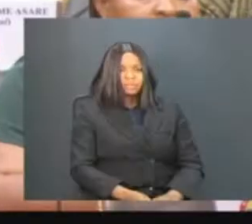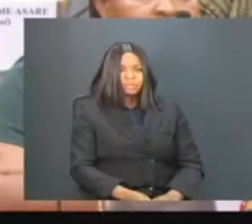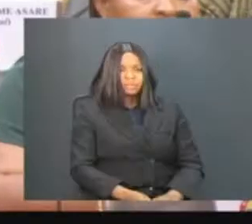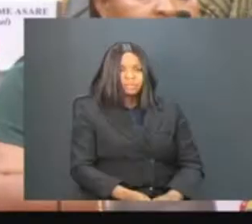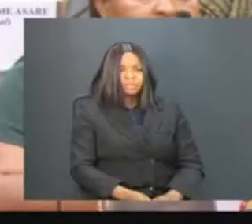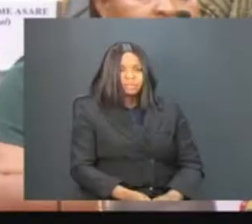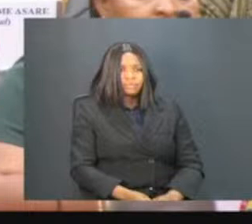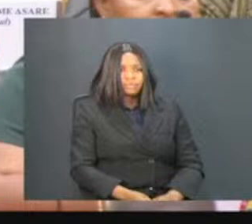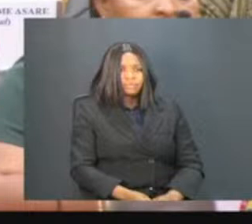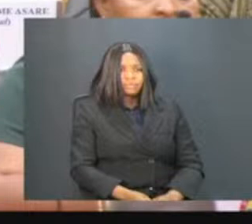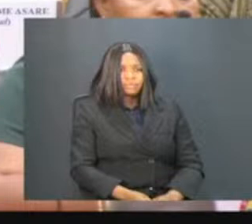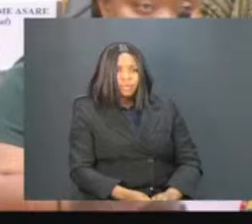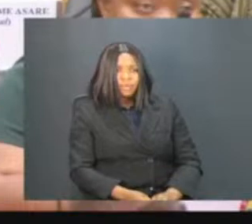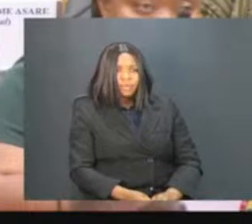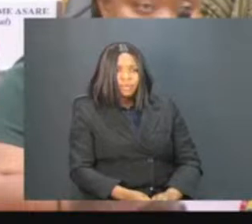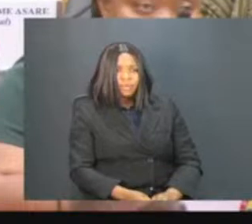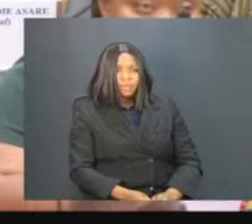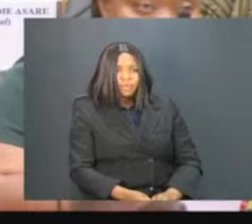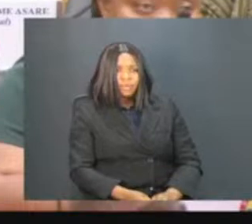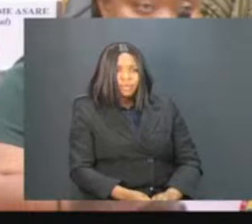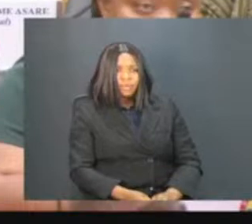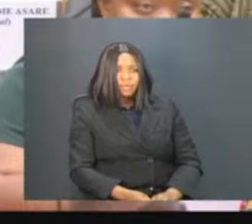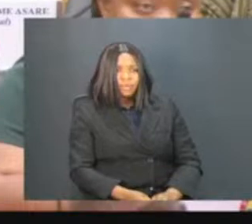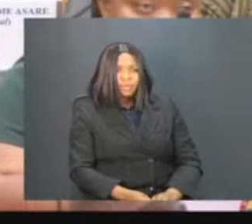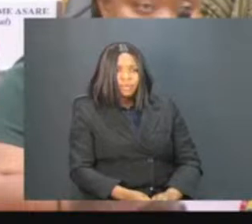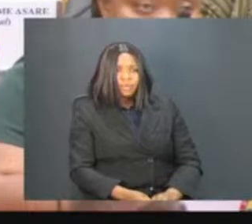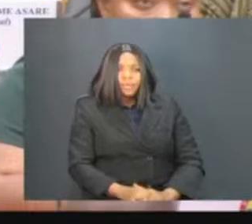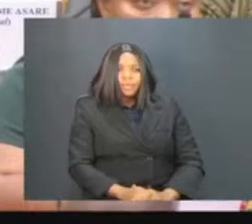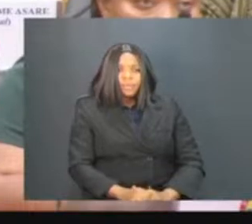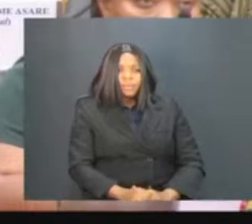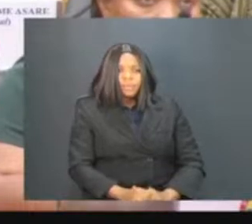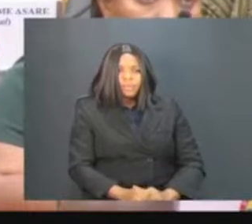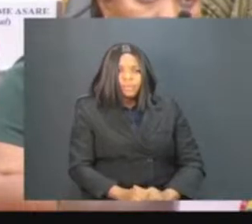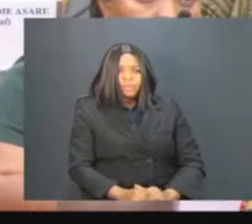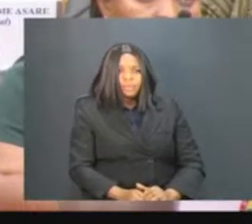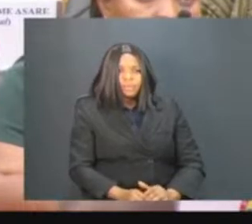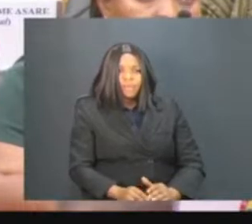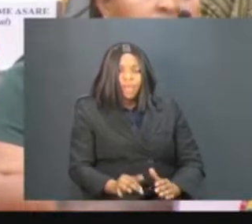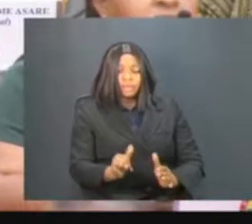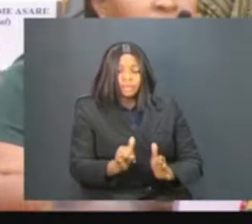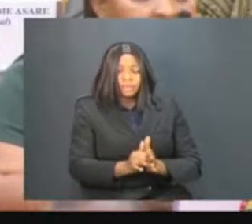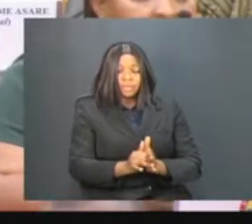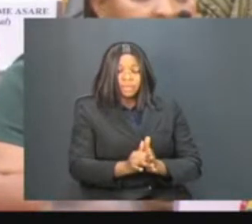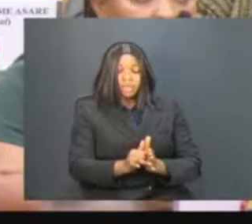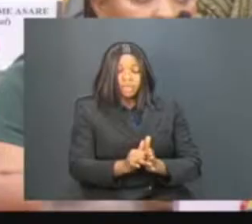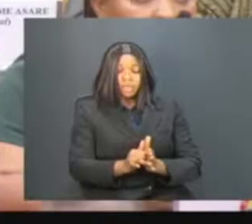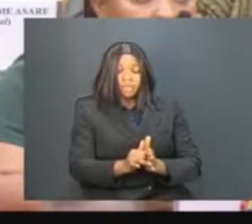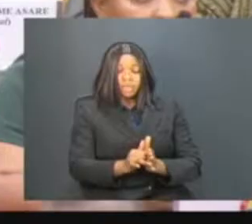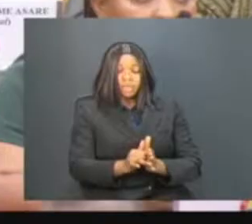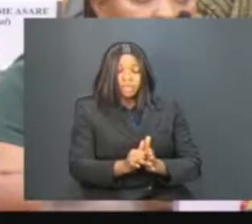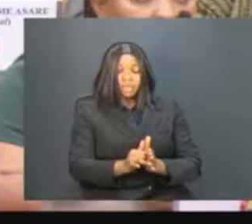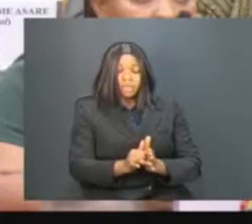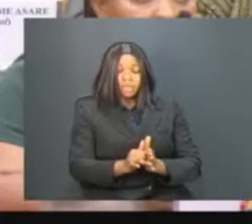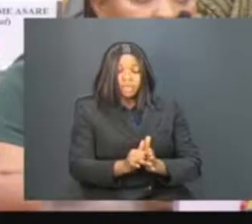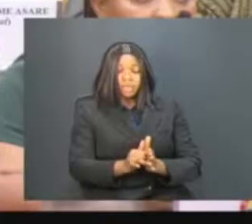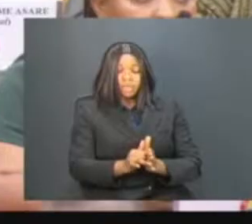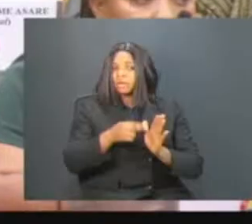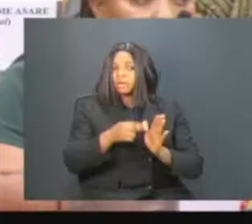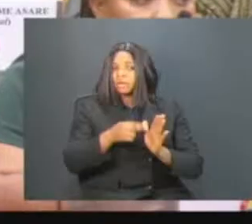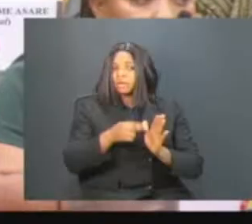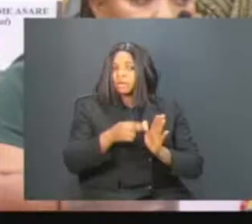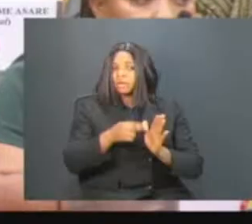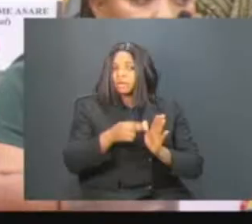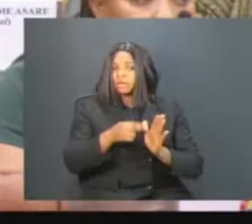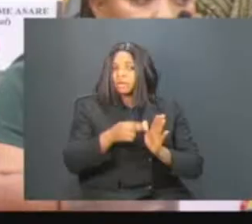day, because of the heat, the weather, it affects the tires. That is what 24 hours means. Yeah. That enough security will